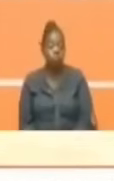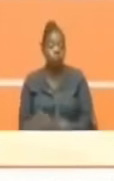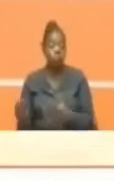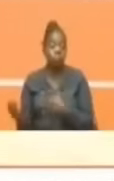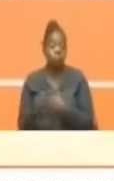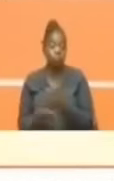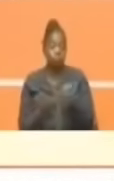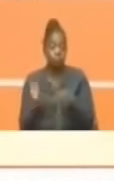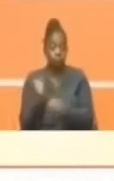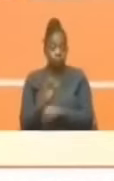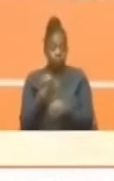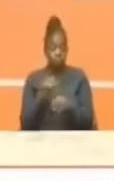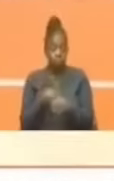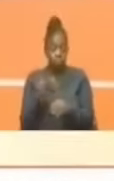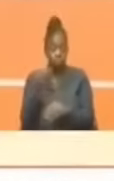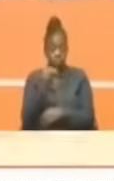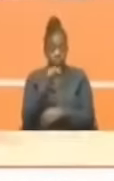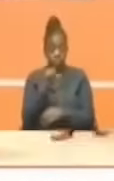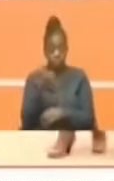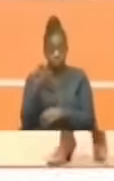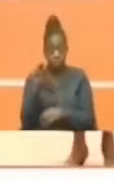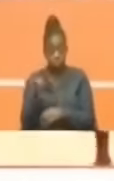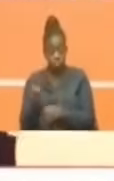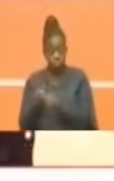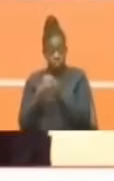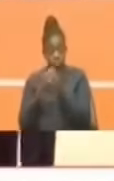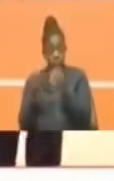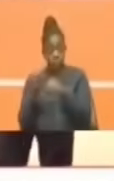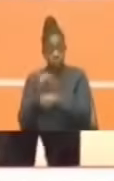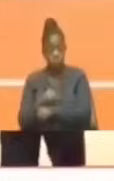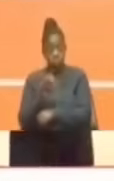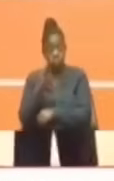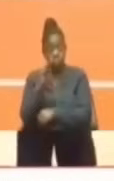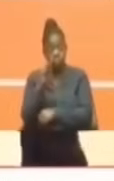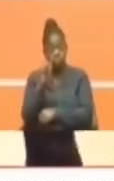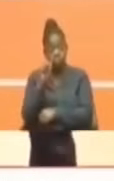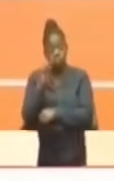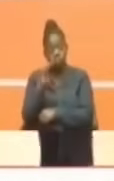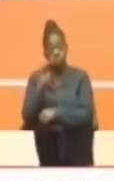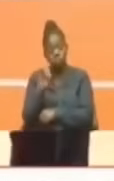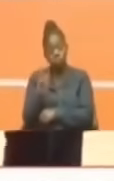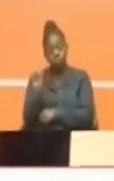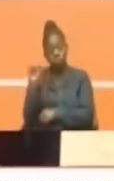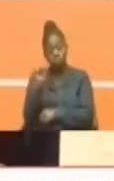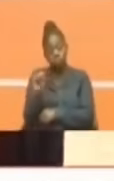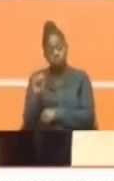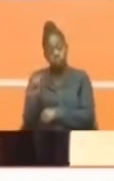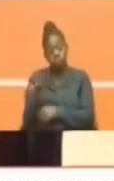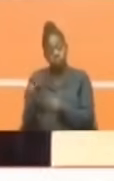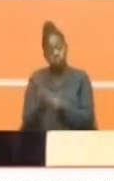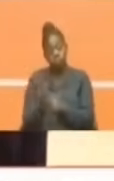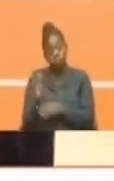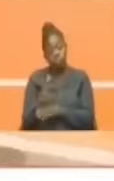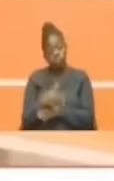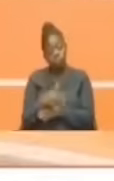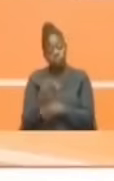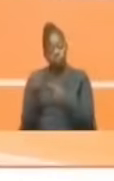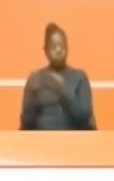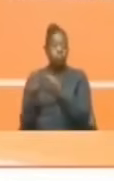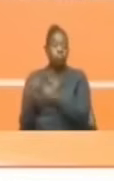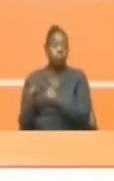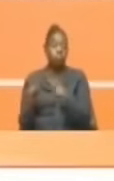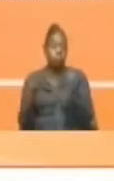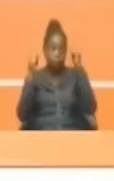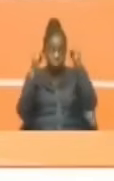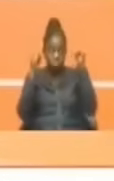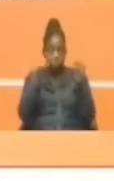nizidwa kamishina wa Moyoga Gwanga Helen Seko kuli sundi ya HTBSS Haji Muhammad Kamuli ya kusadiba minister abenja ulo